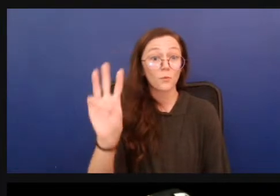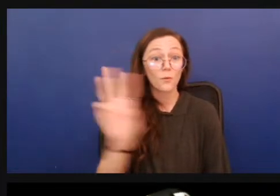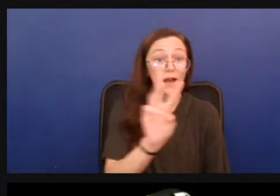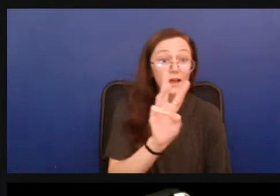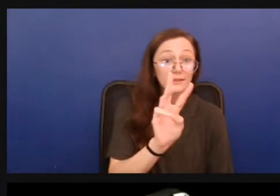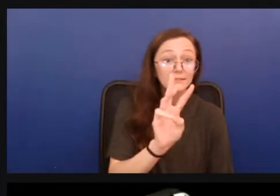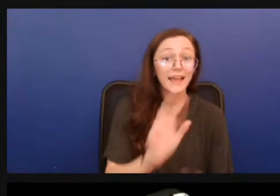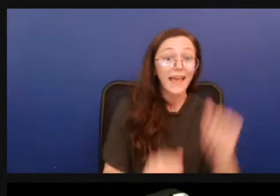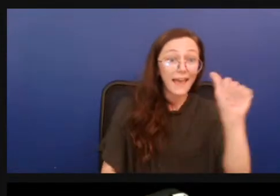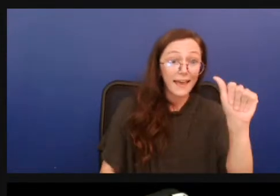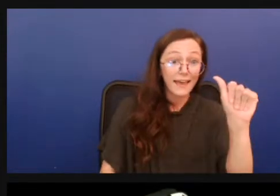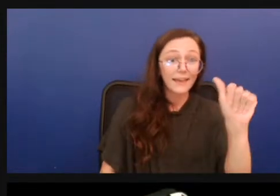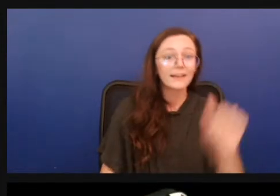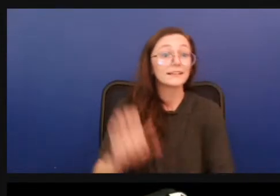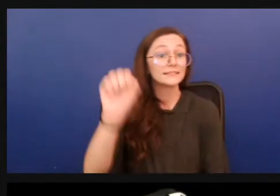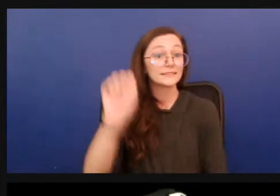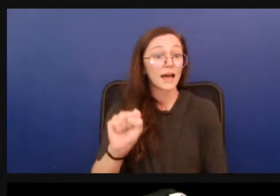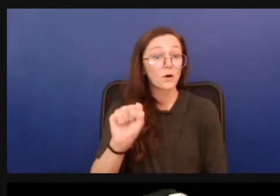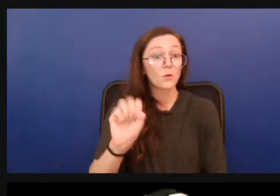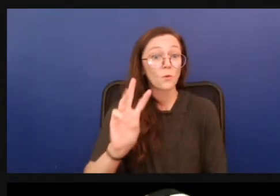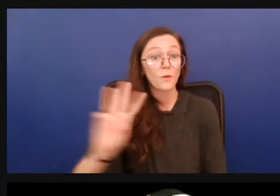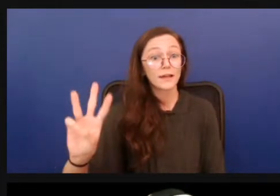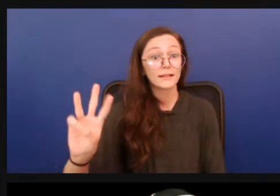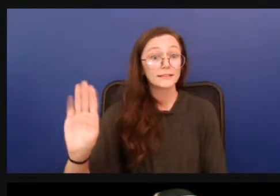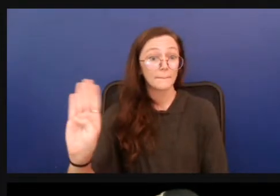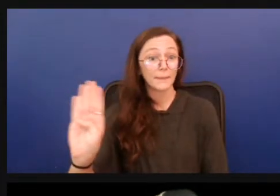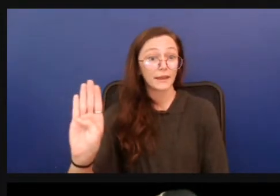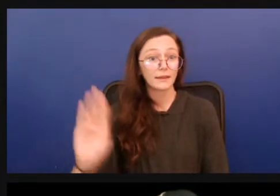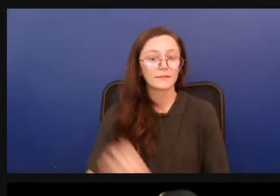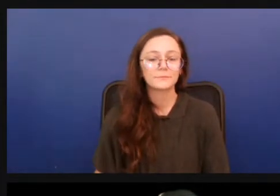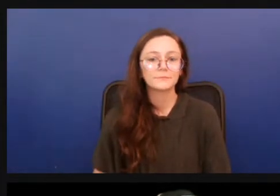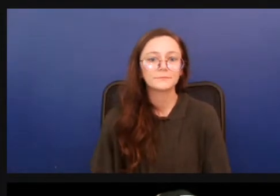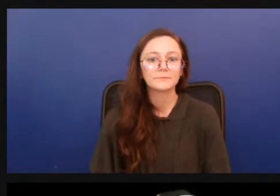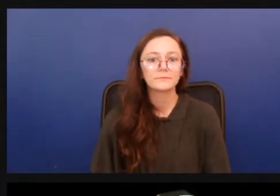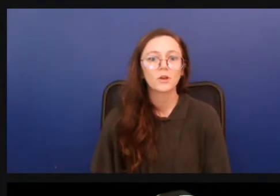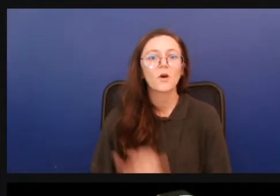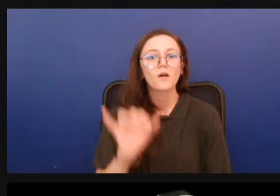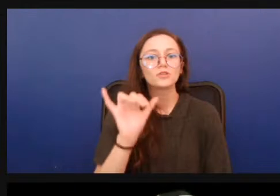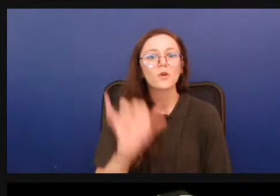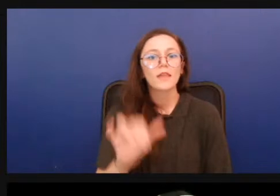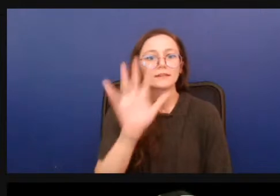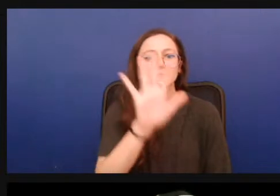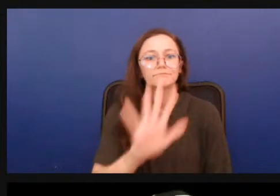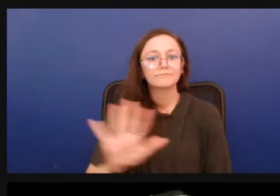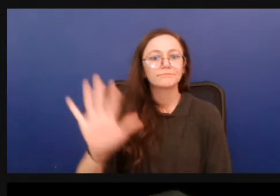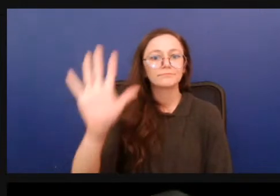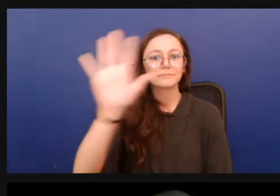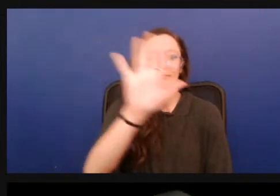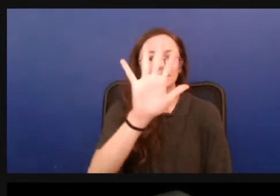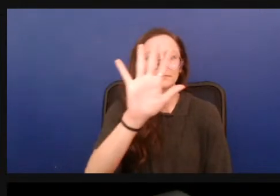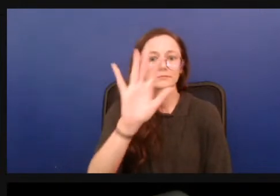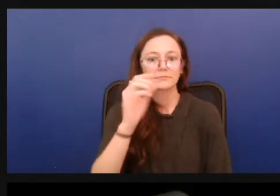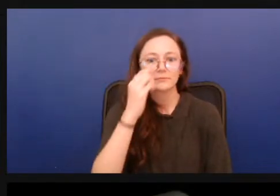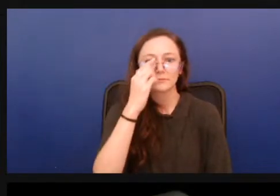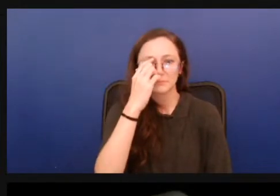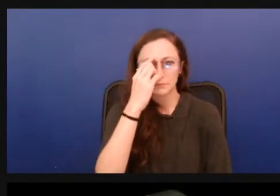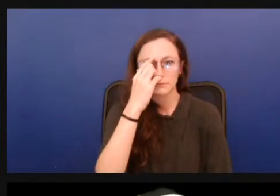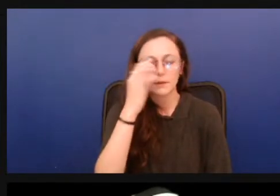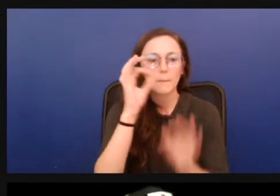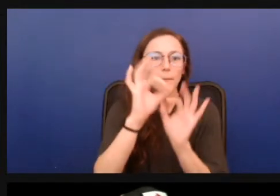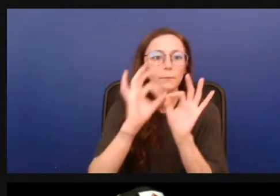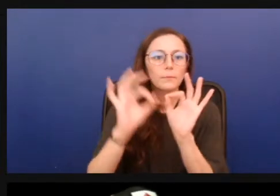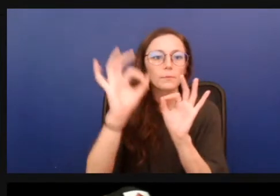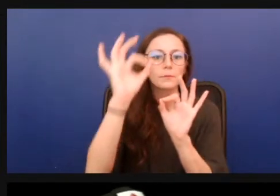B. You're seeing here, this is that patch at Pu'uko, that part of the dike that